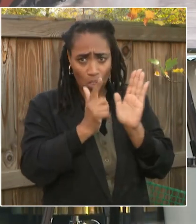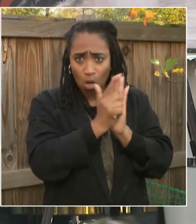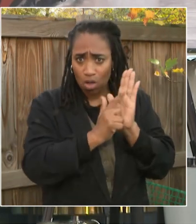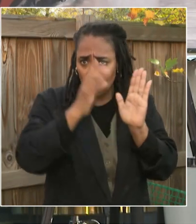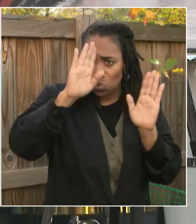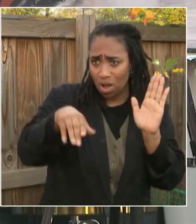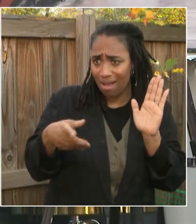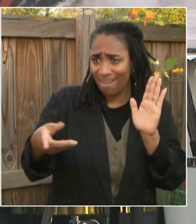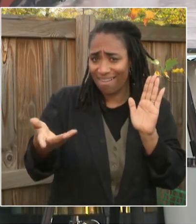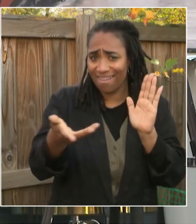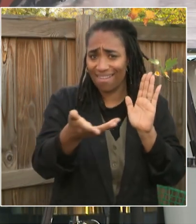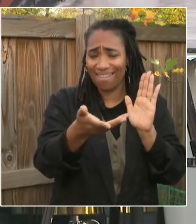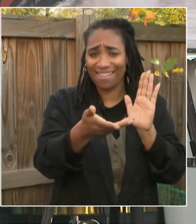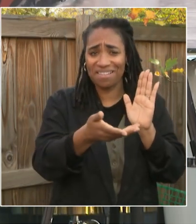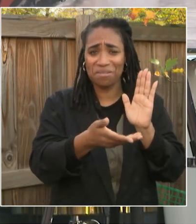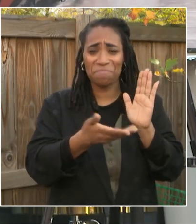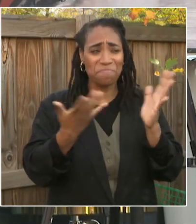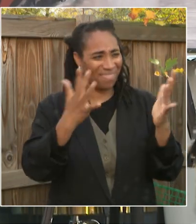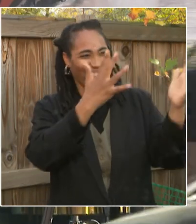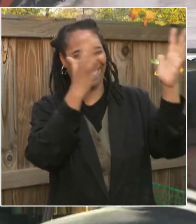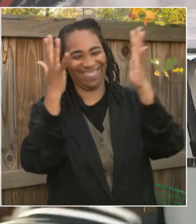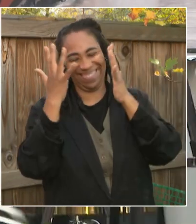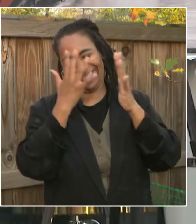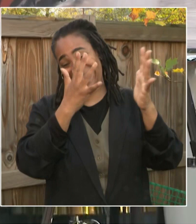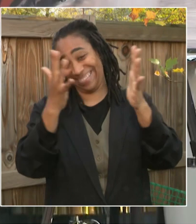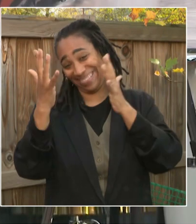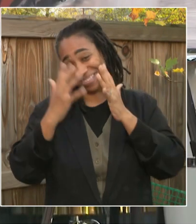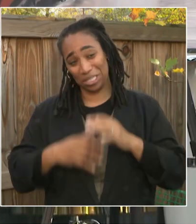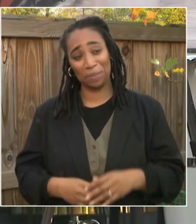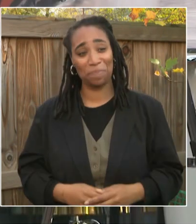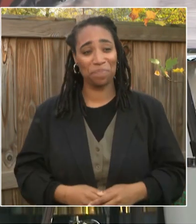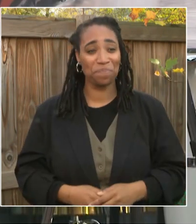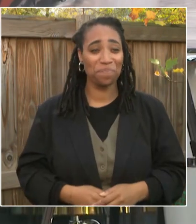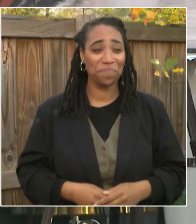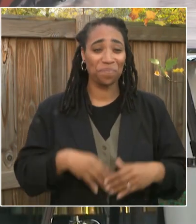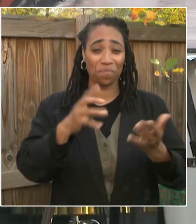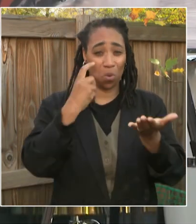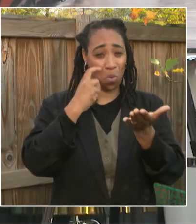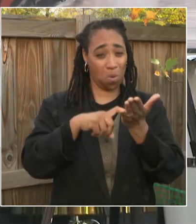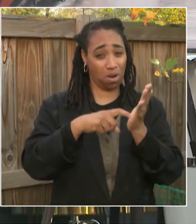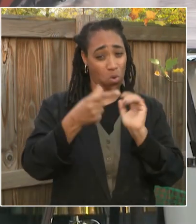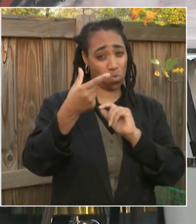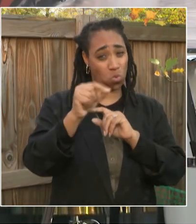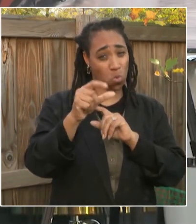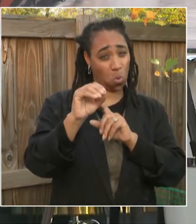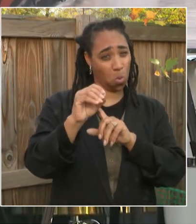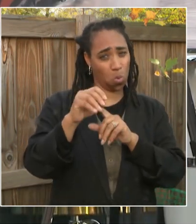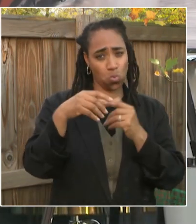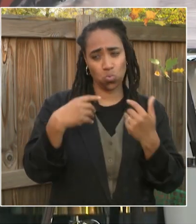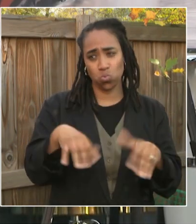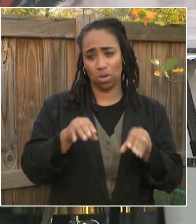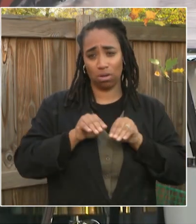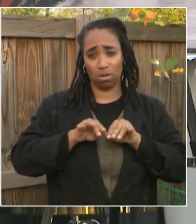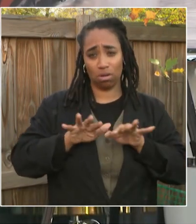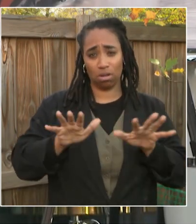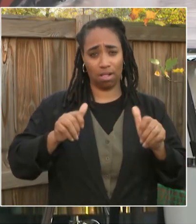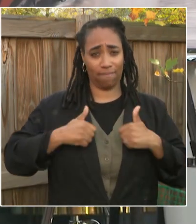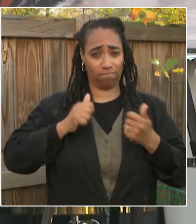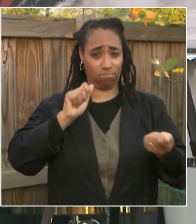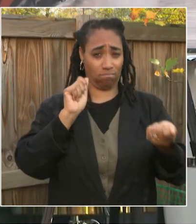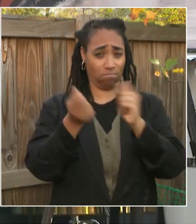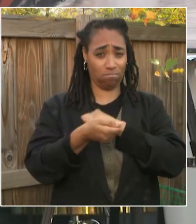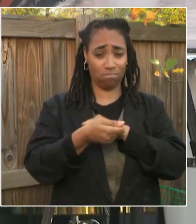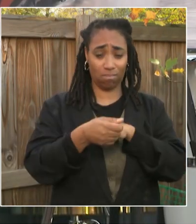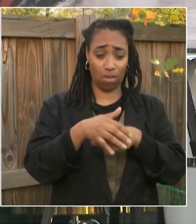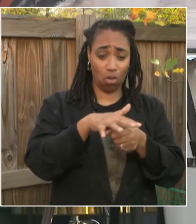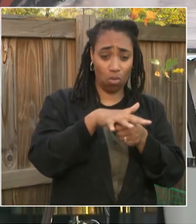Over the years, we've witnessed the powerful impact of go-go both on the local and national stages, whether it is Backyard's incredible performance at Amazon Prime's